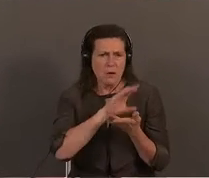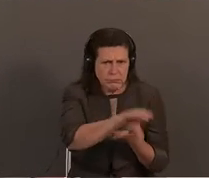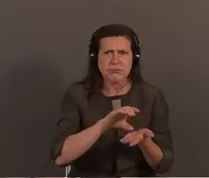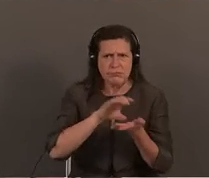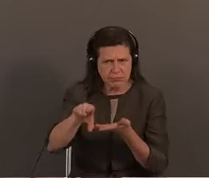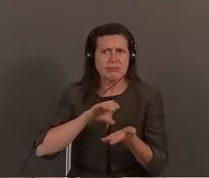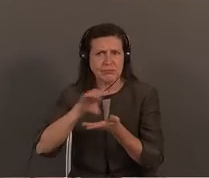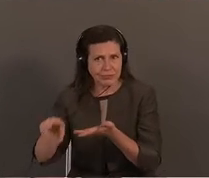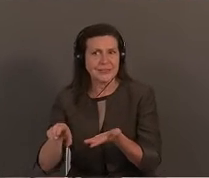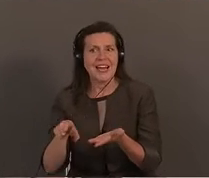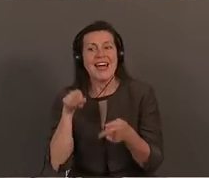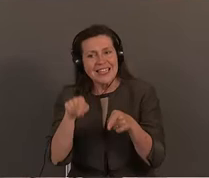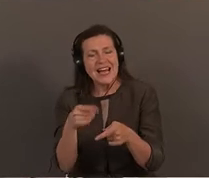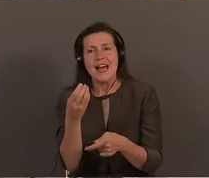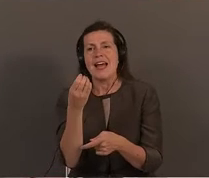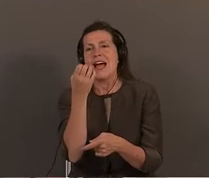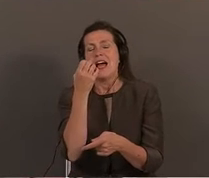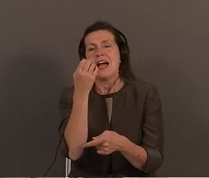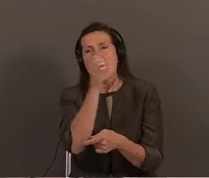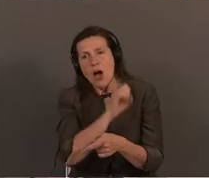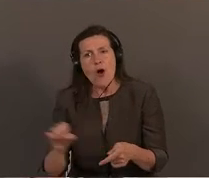into European economy. But